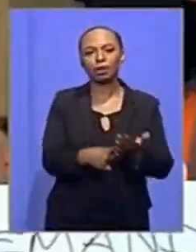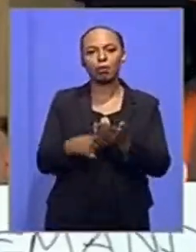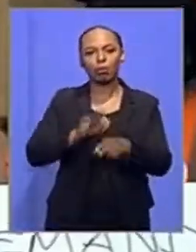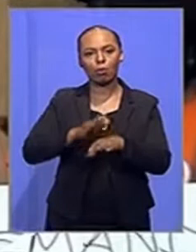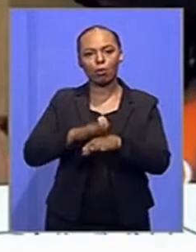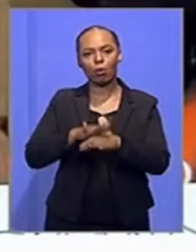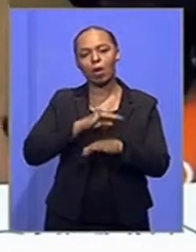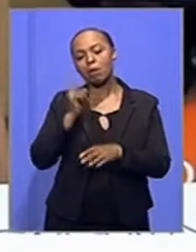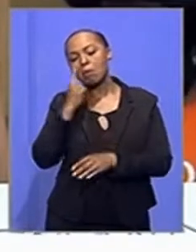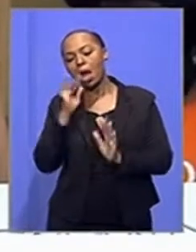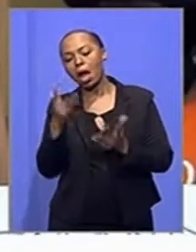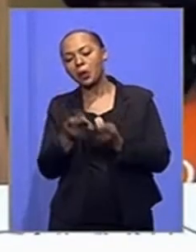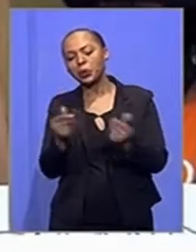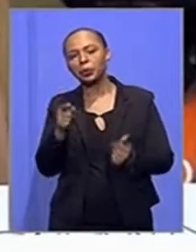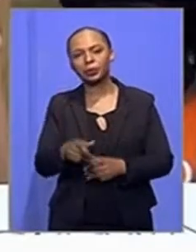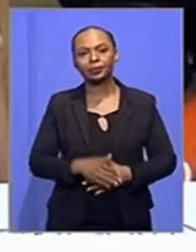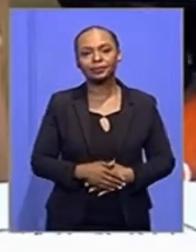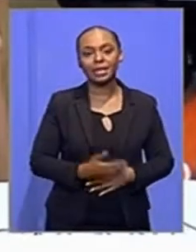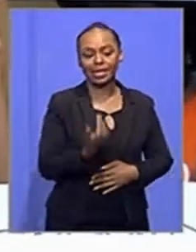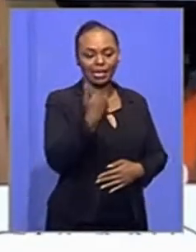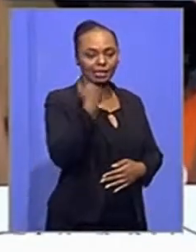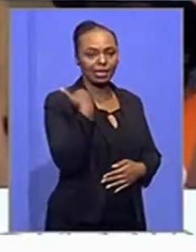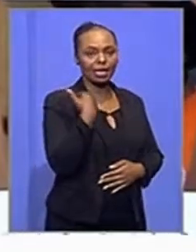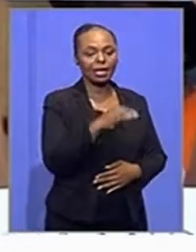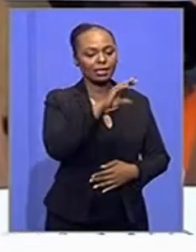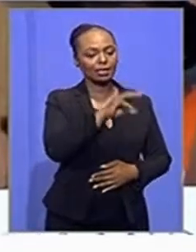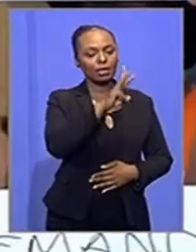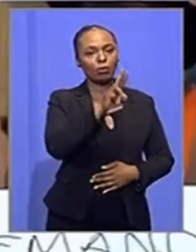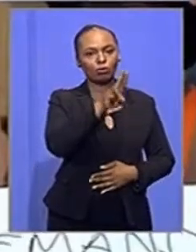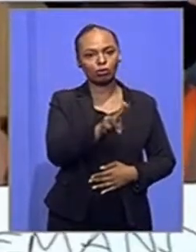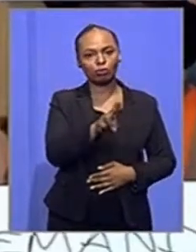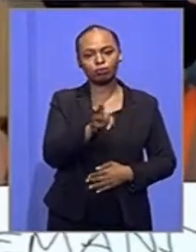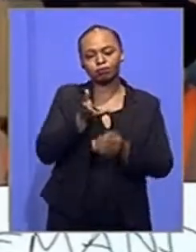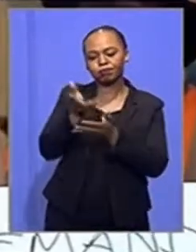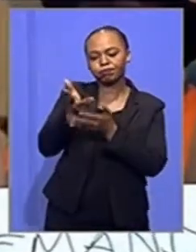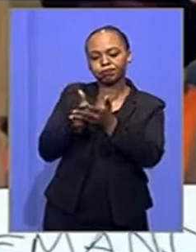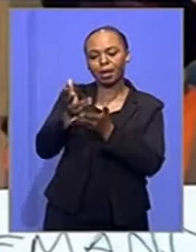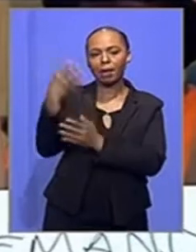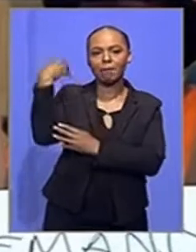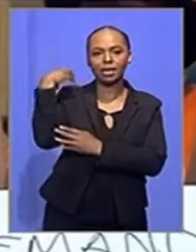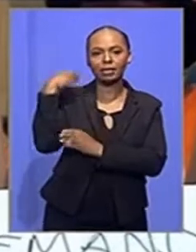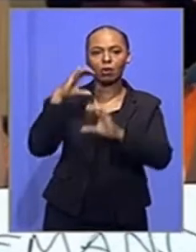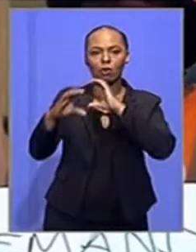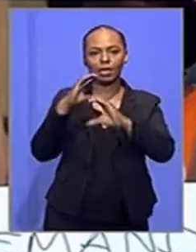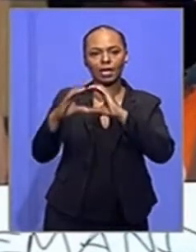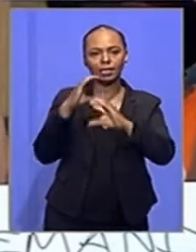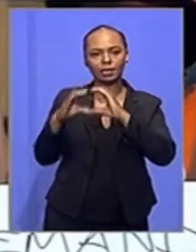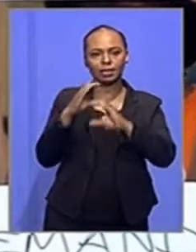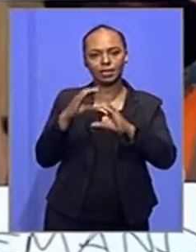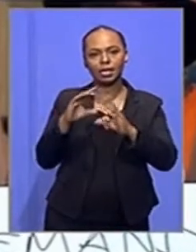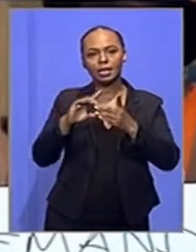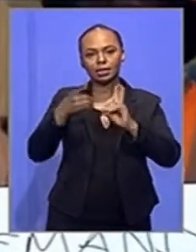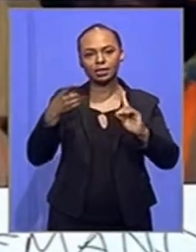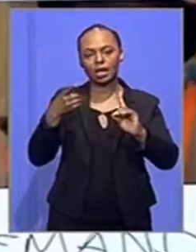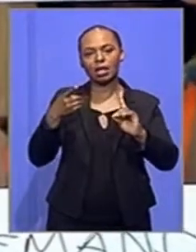Communication Workers Union as well engaged with the Minister of Communication and Digital